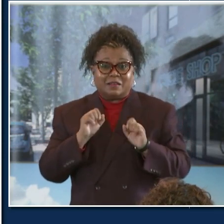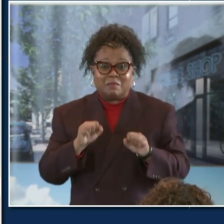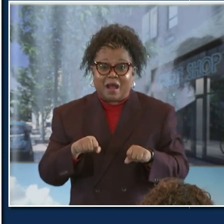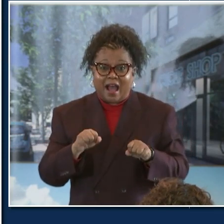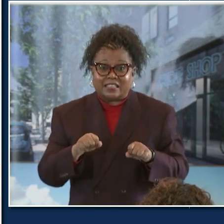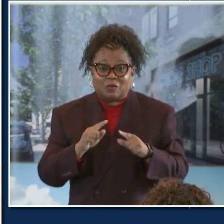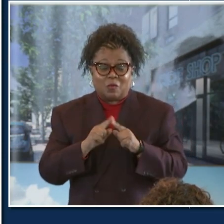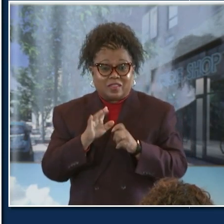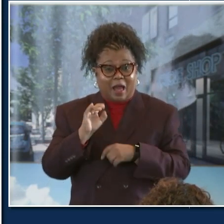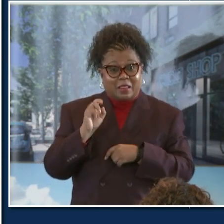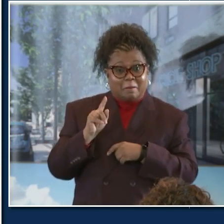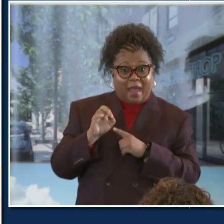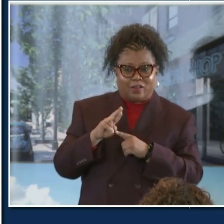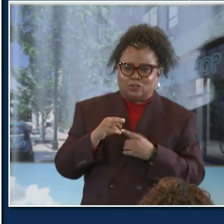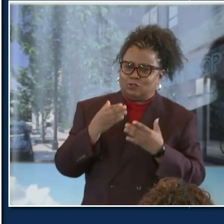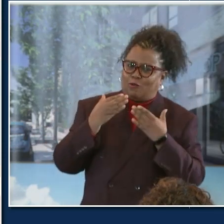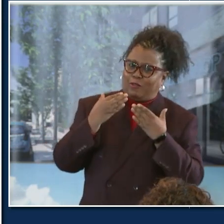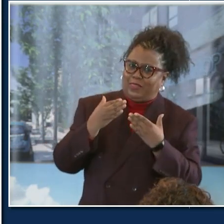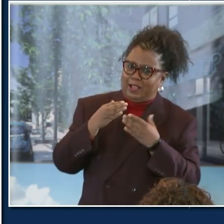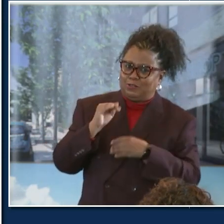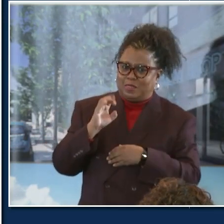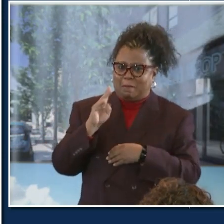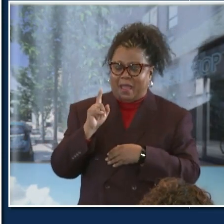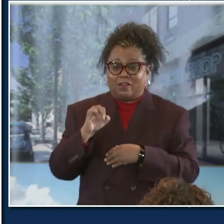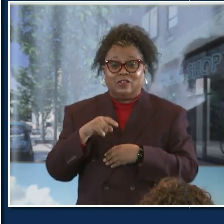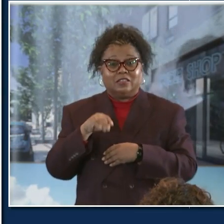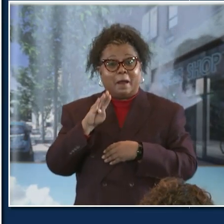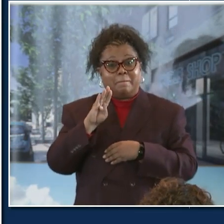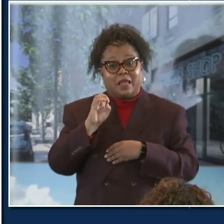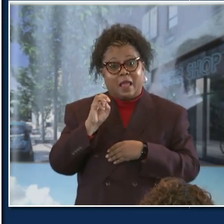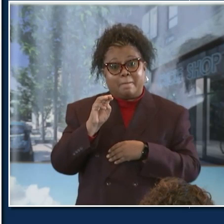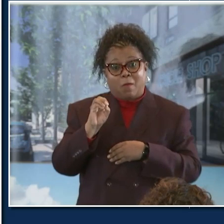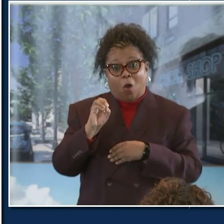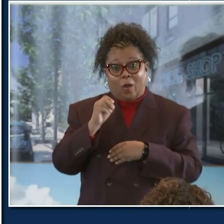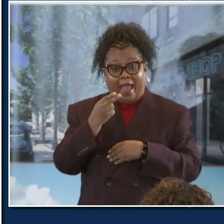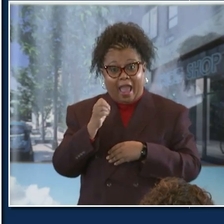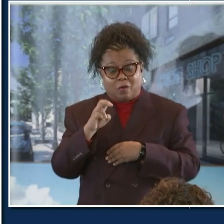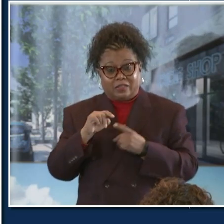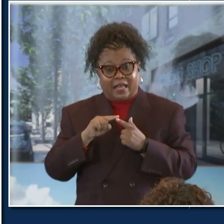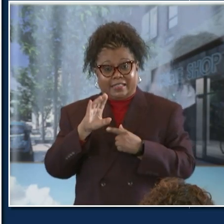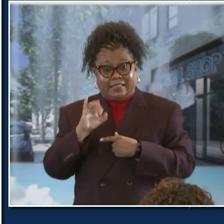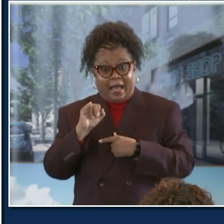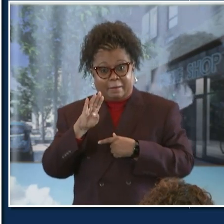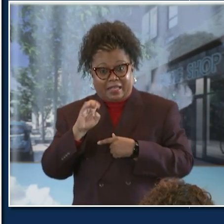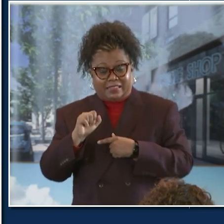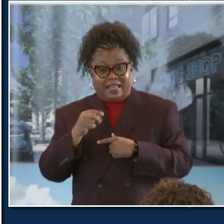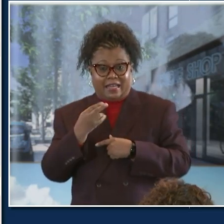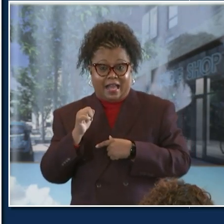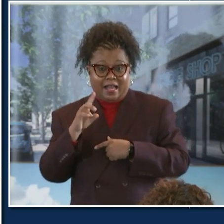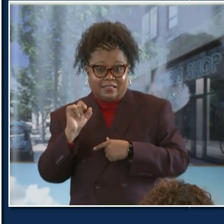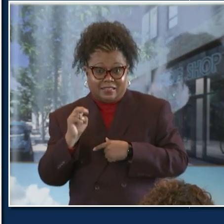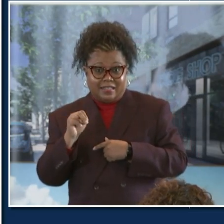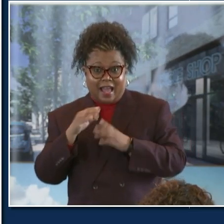possible without our bankers, so thank you to BMO Harris, CIBC, and Hudson Housing.